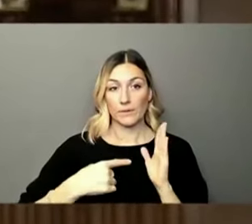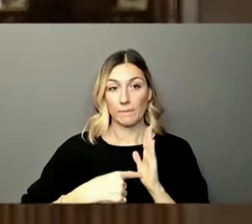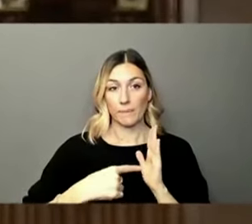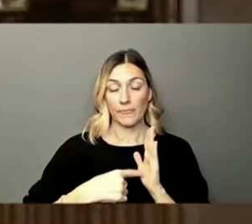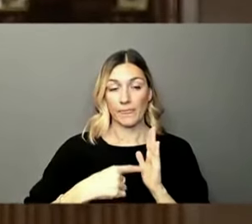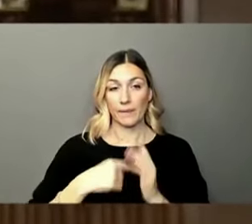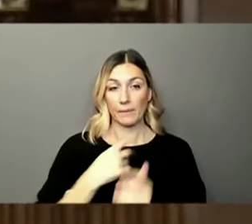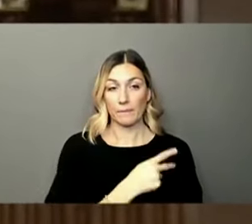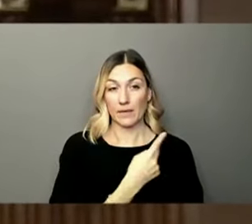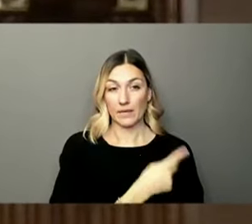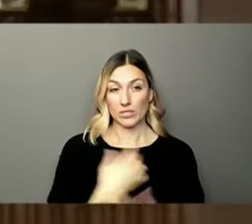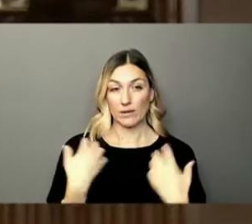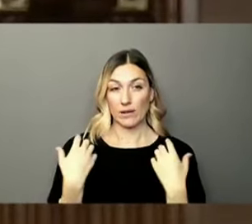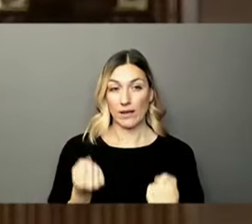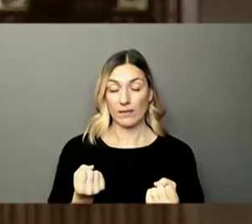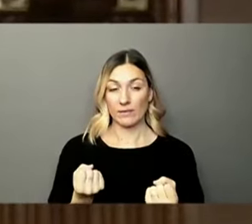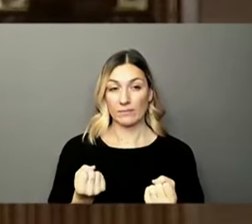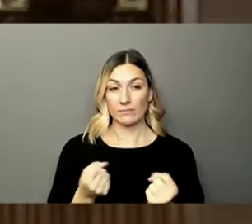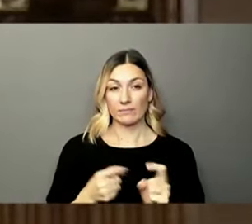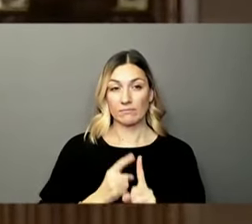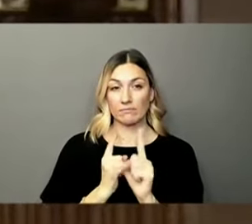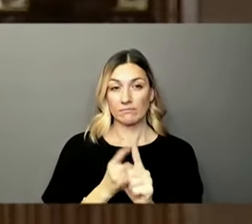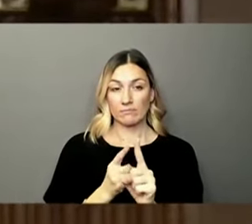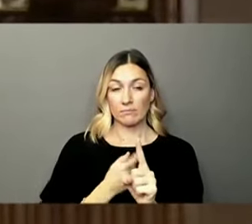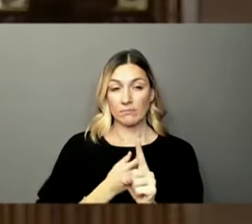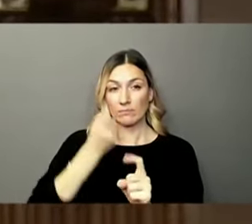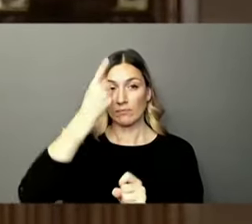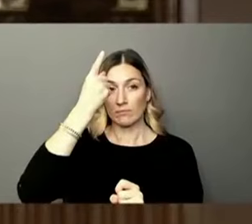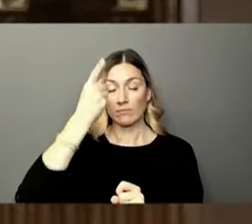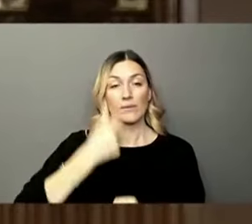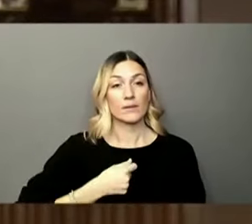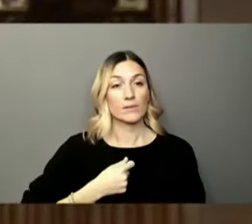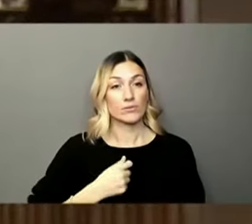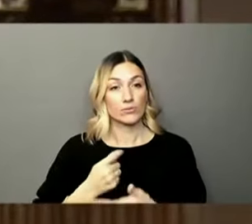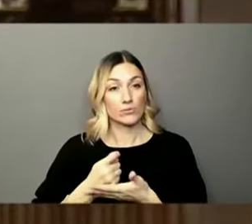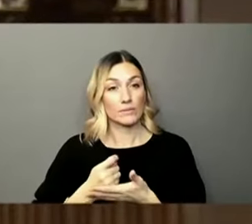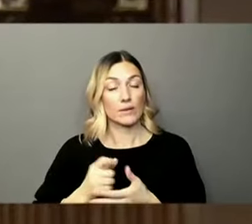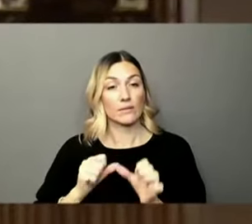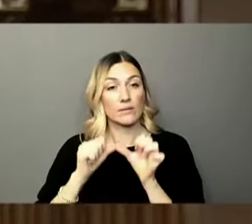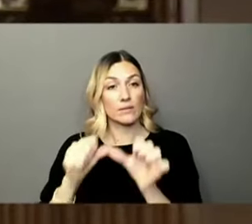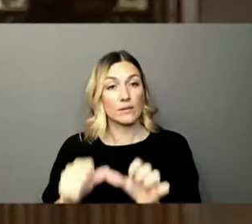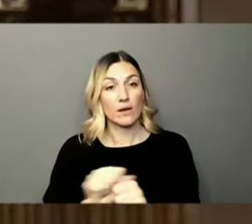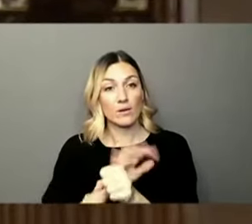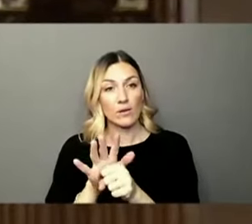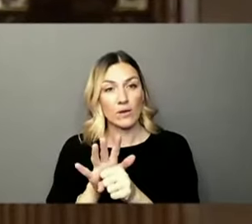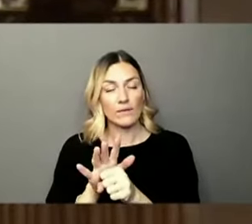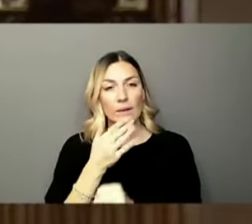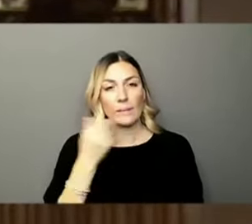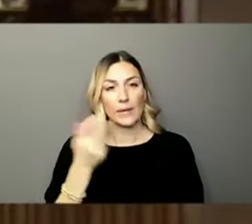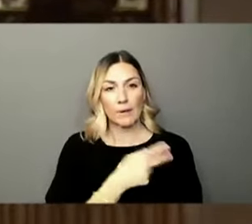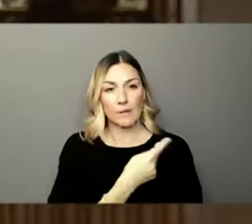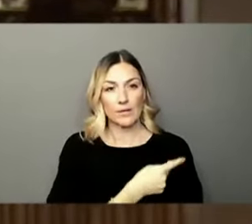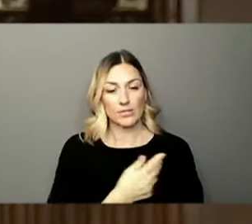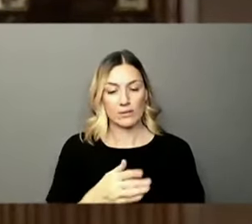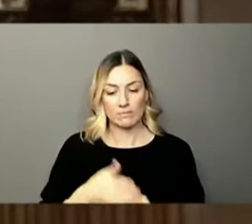health. These efforts aim to advance the understanding and treatment of long COVID, ultimately leading to better patient outcomes.